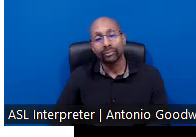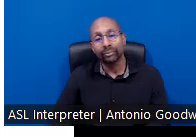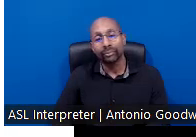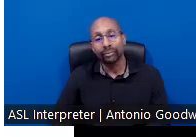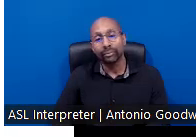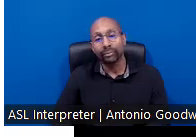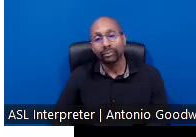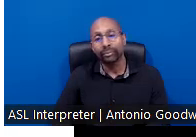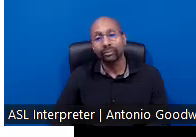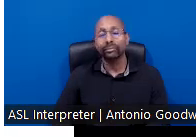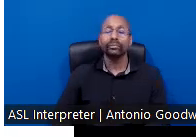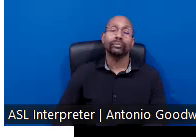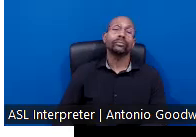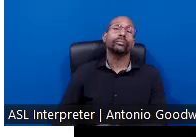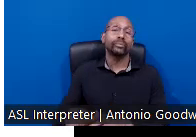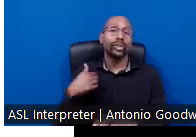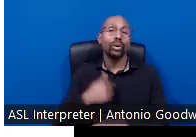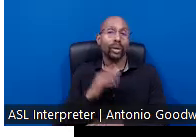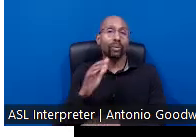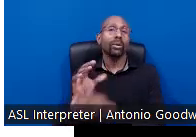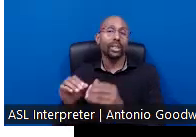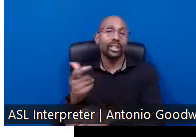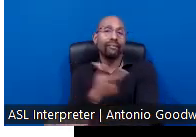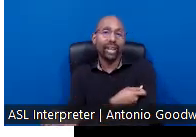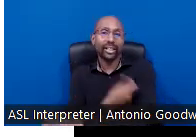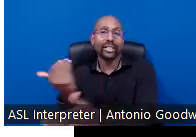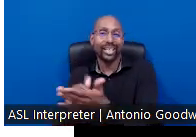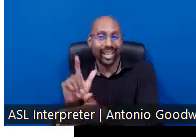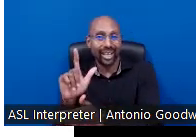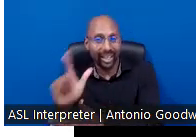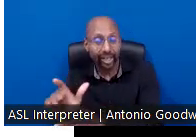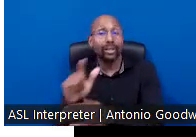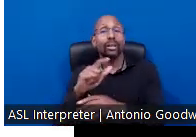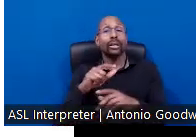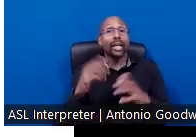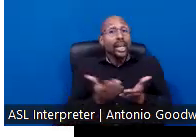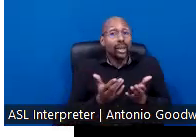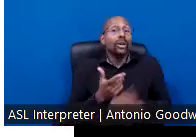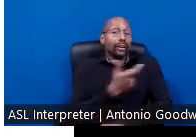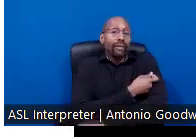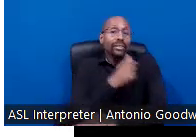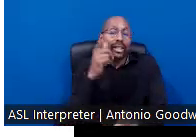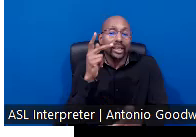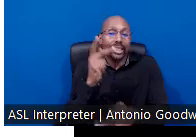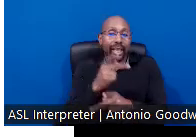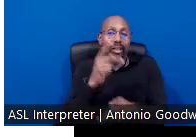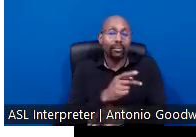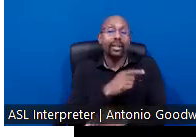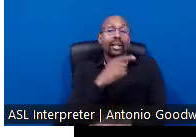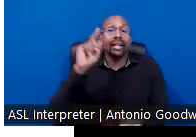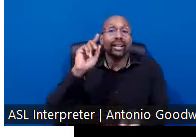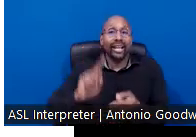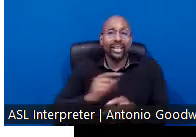keep hospitalizations down. They're going to keep our death counts down, and they also help in curbing, long COVID as